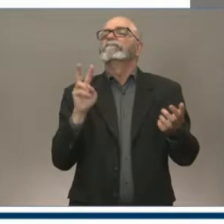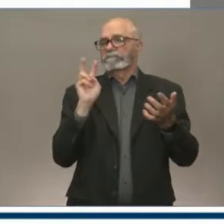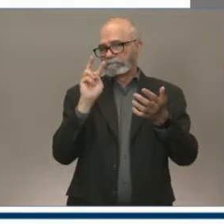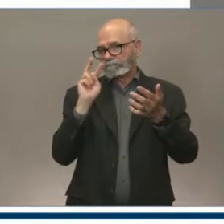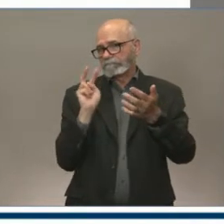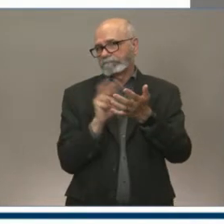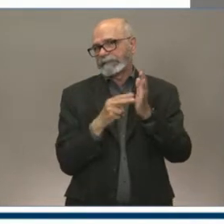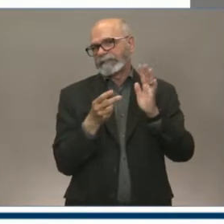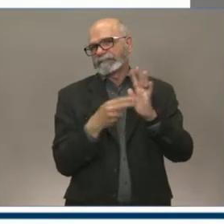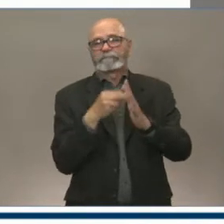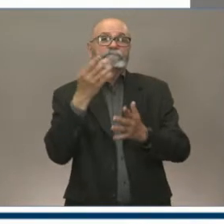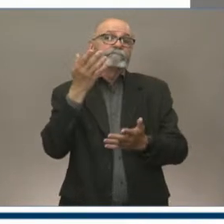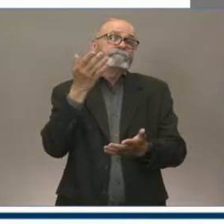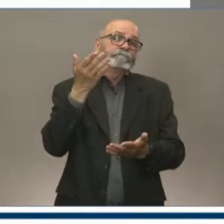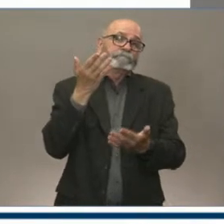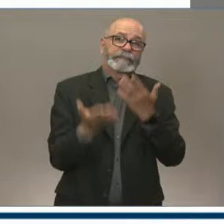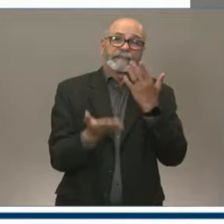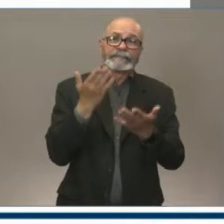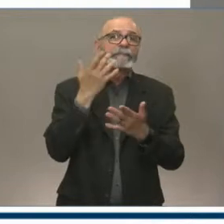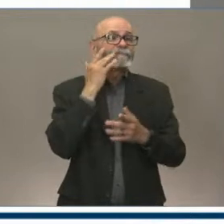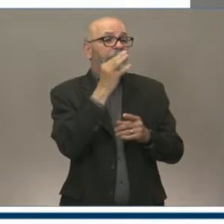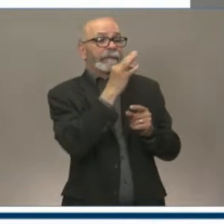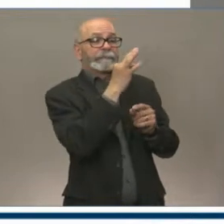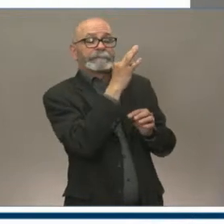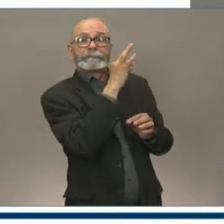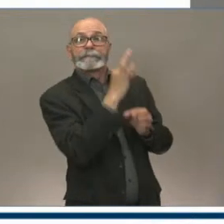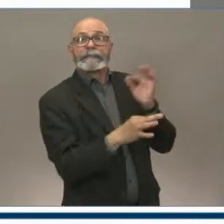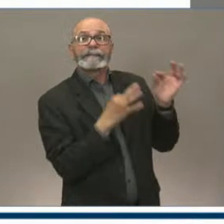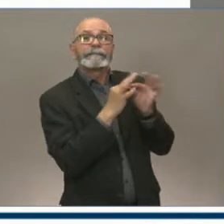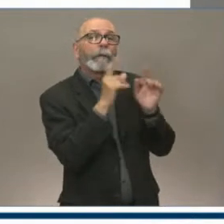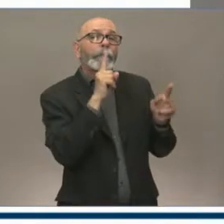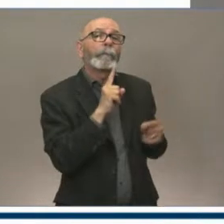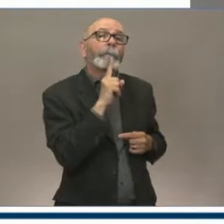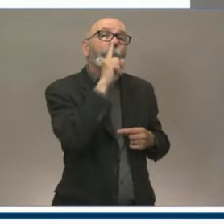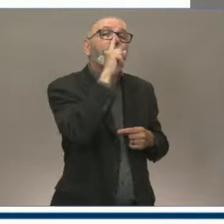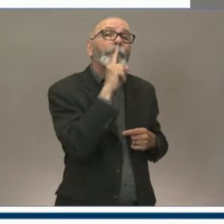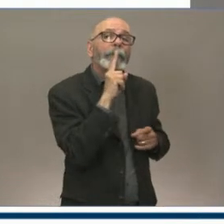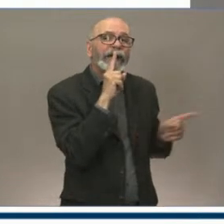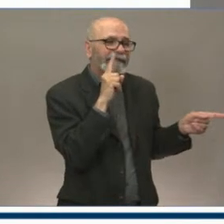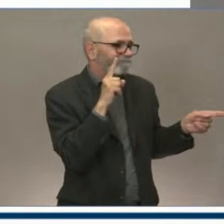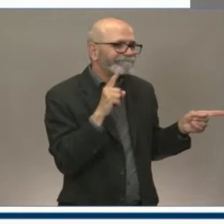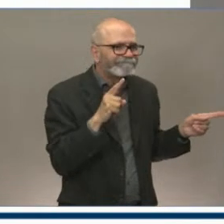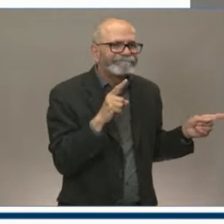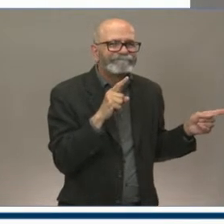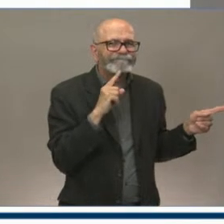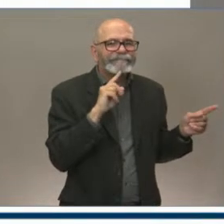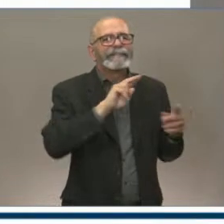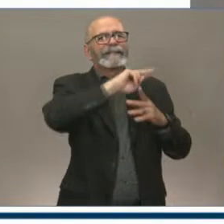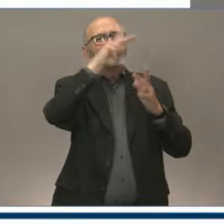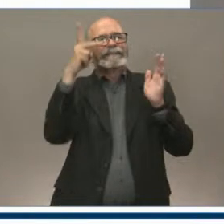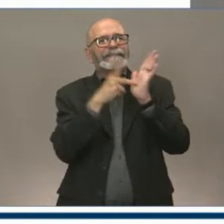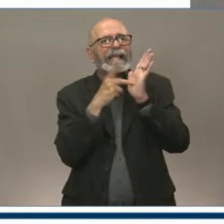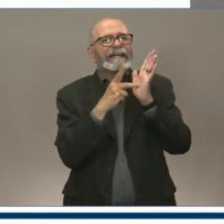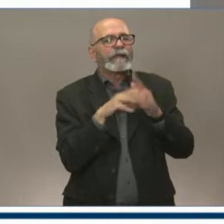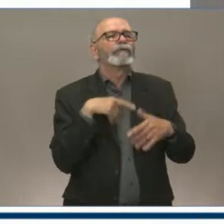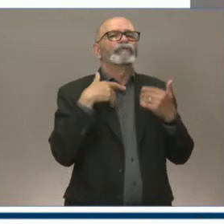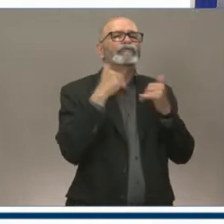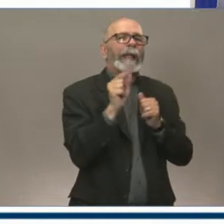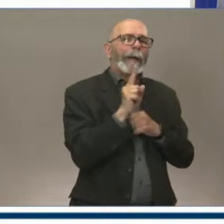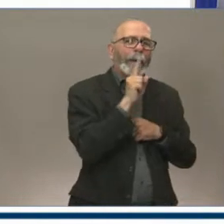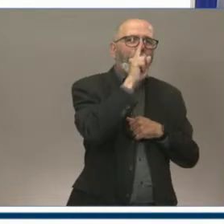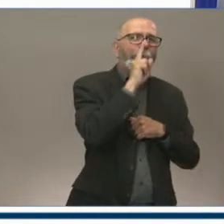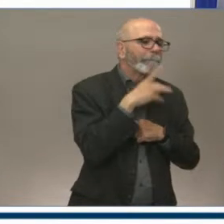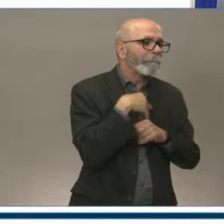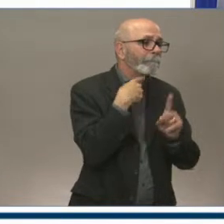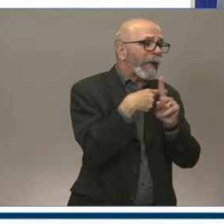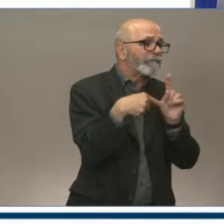indeterminate result in the lab, and we have to repeat that test to get it confirmed whether it's positive or negative. Go ahead, Natasha,